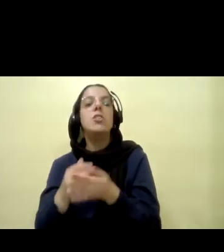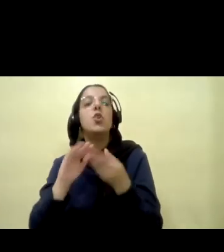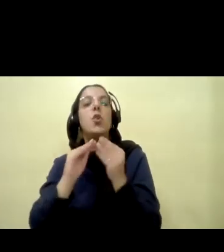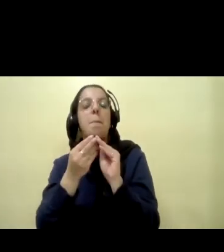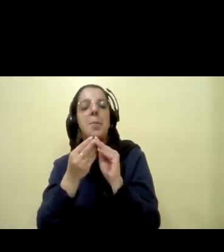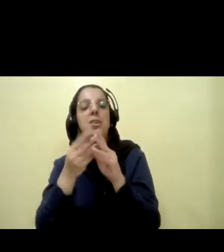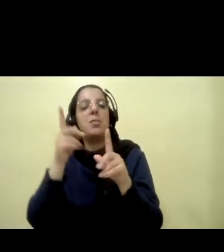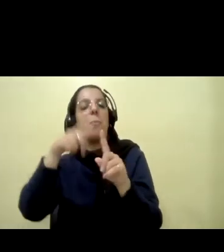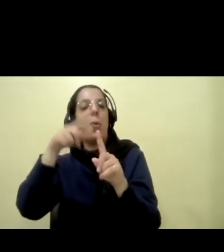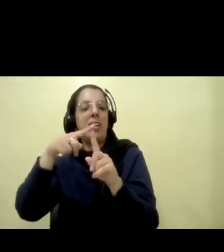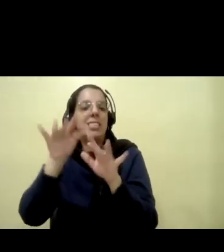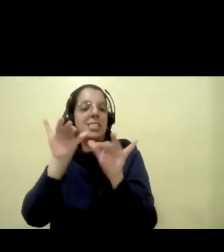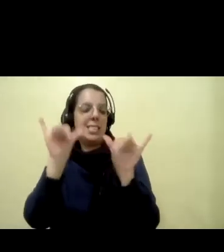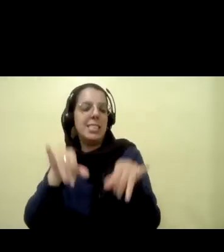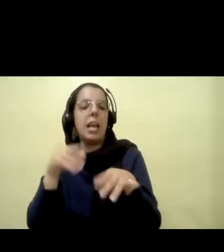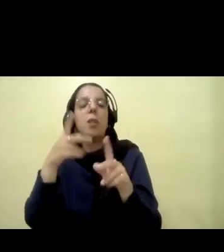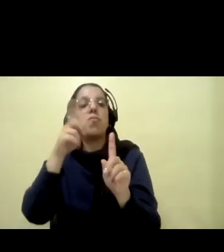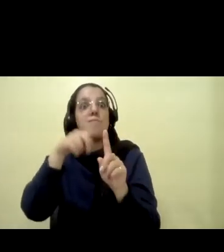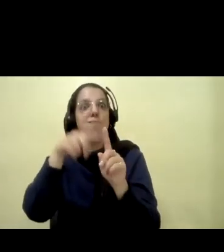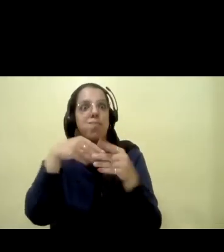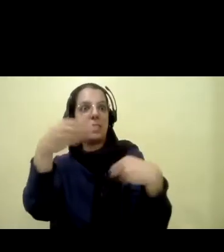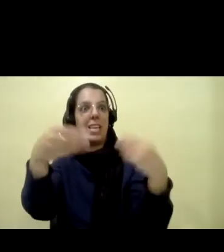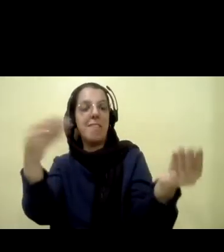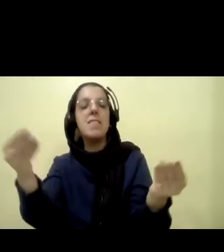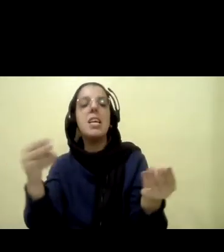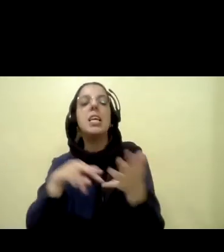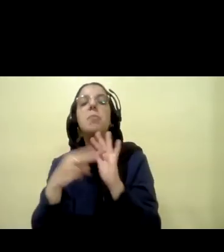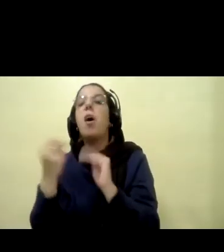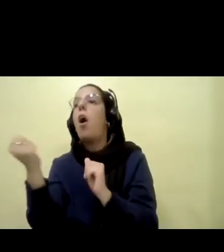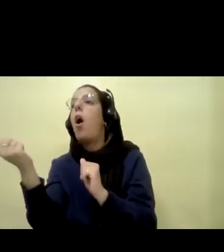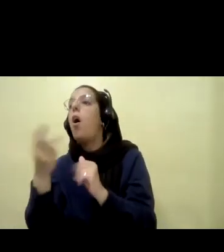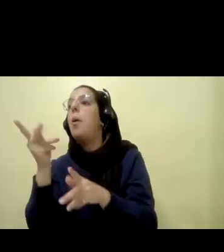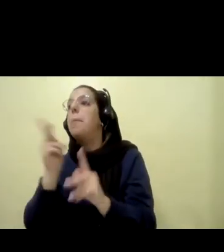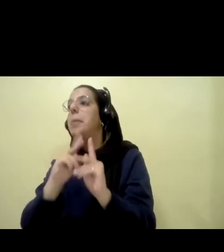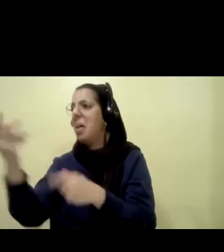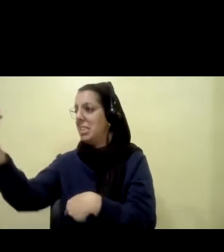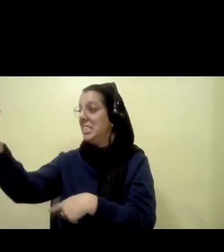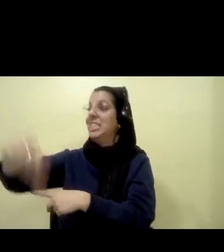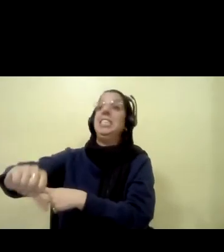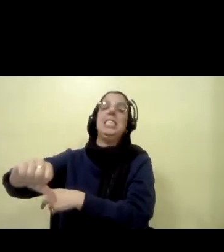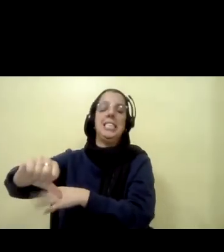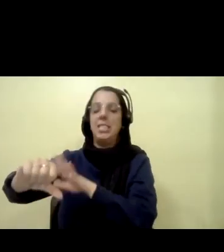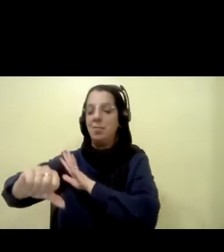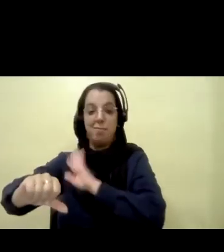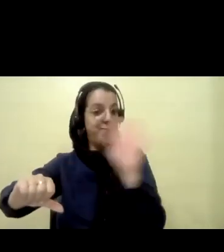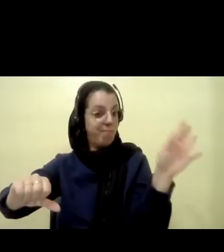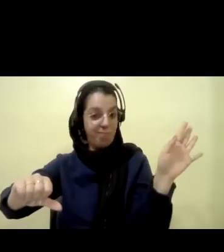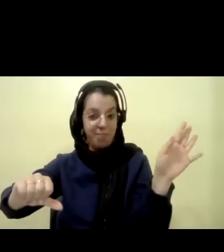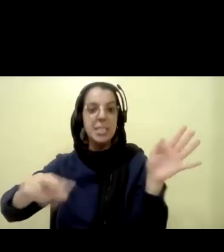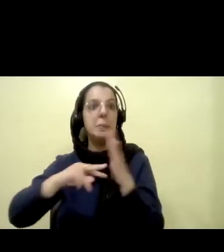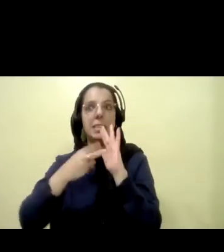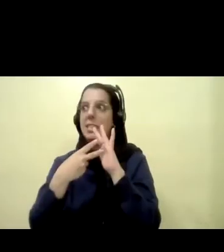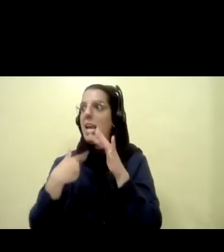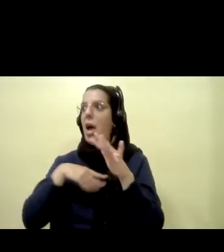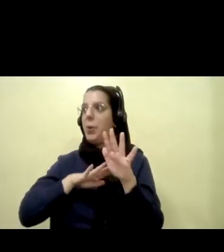that do receive funding. It doesn't mean that everyone else is rejected, or doesn't mean that they don't meet a standard. So there's no